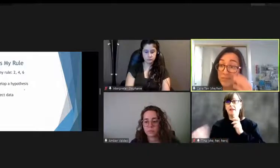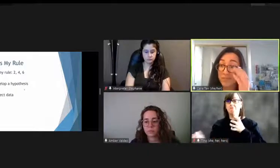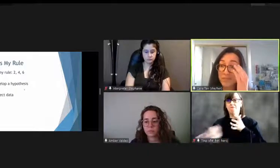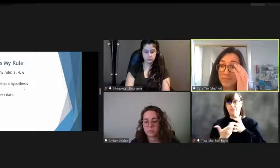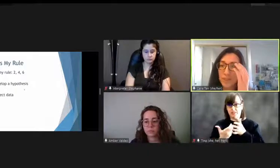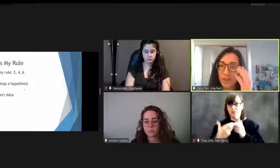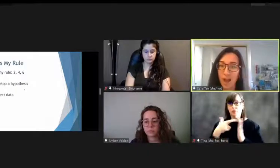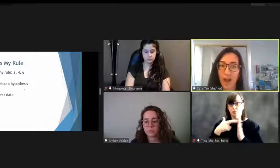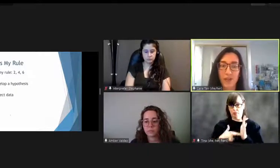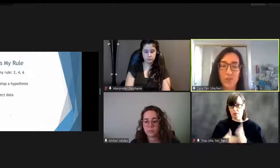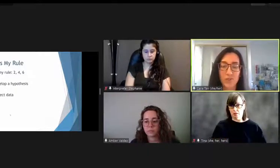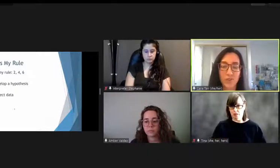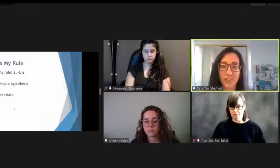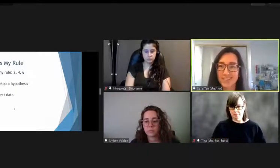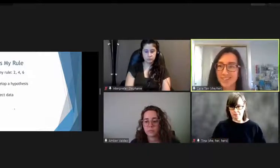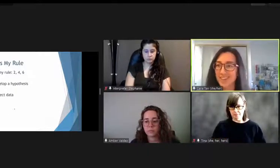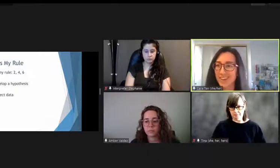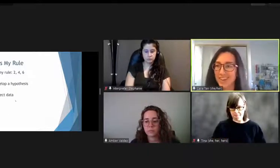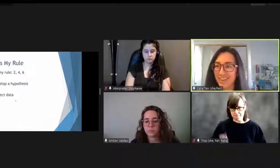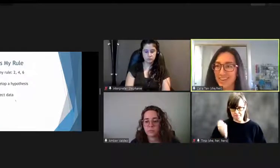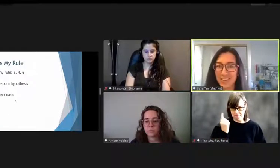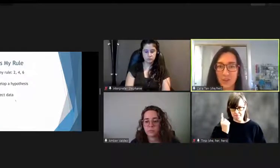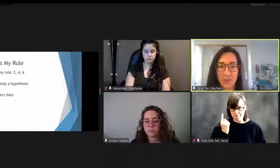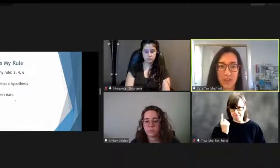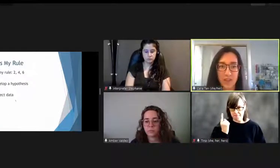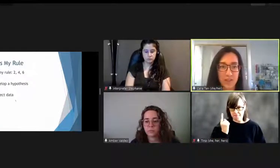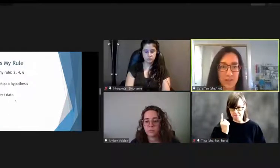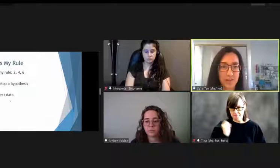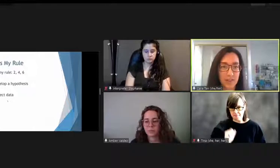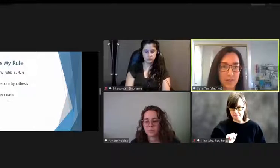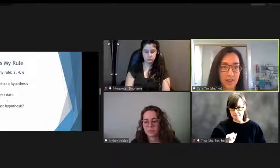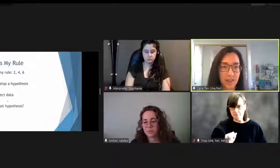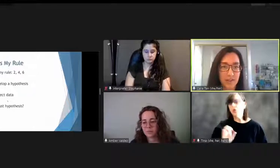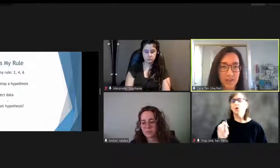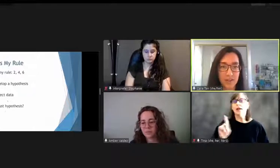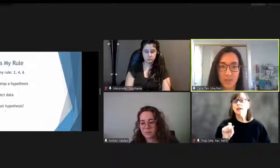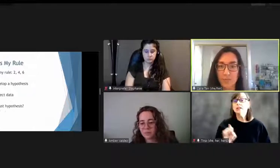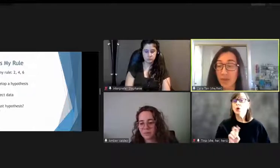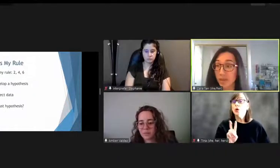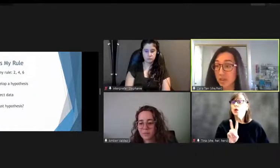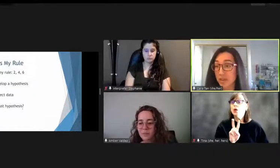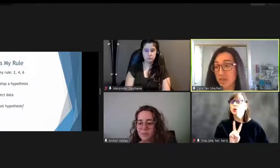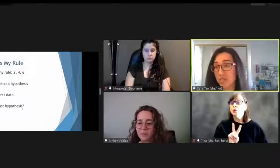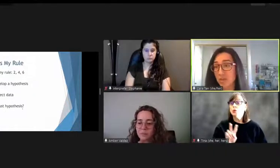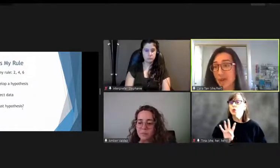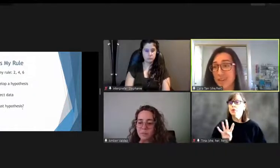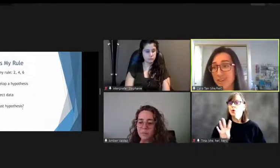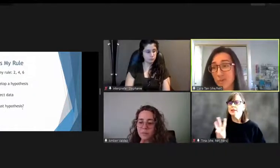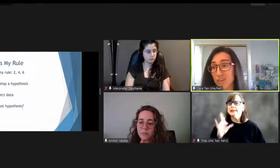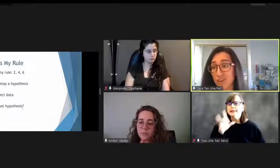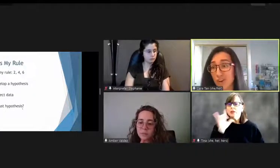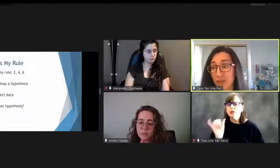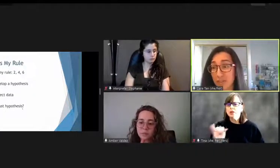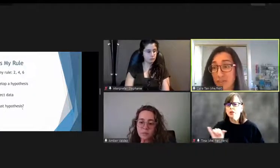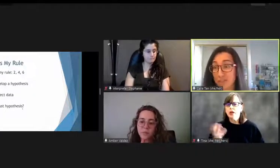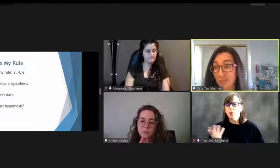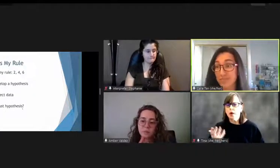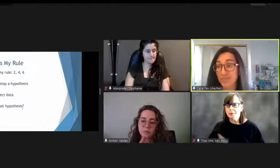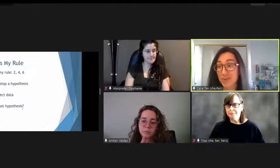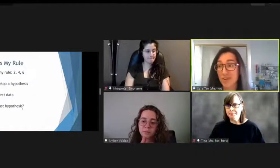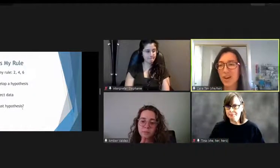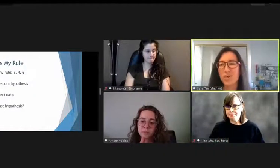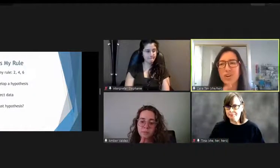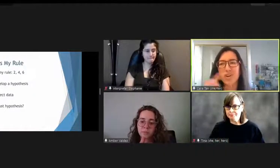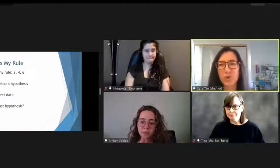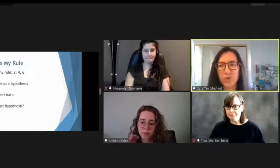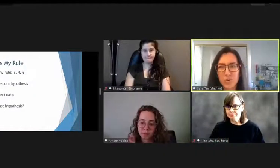rule. After you've collected data, you can then, maybe, you might need to adjust your hypothesis.